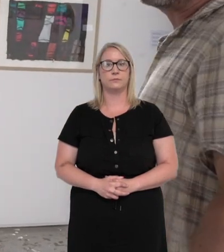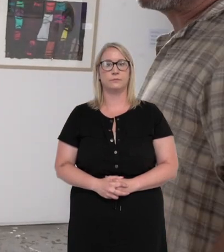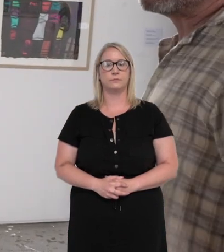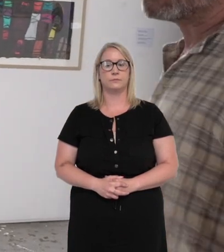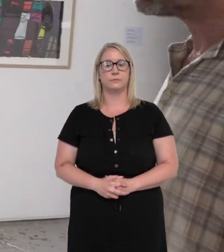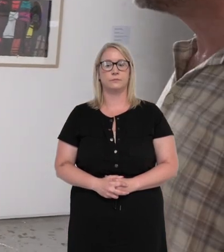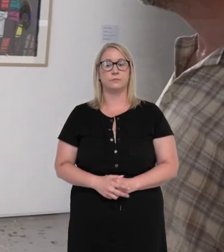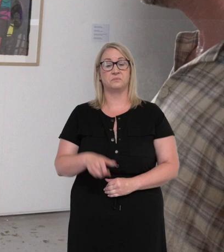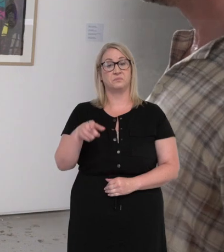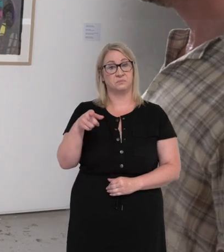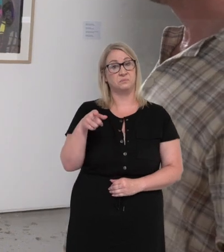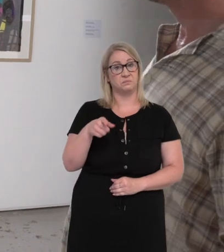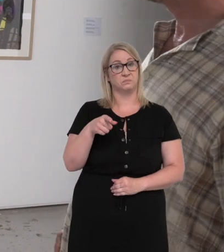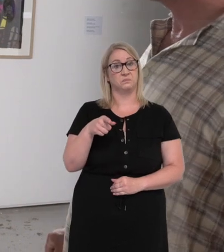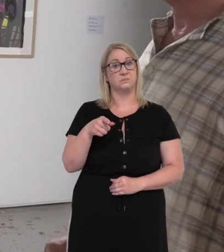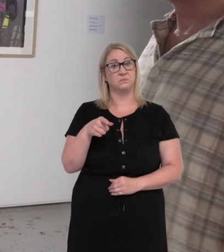Recent work.